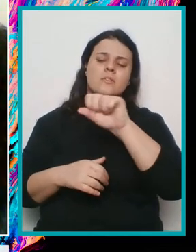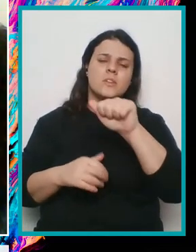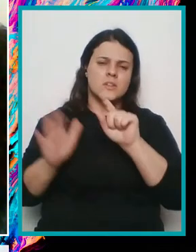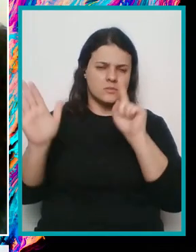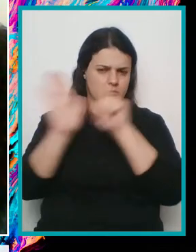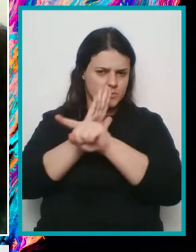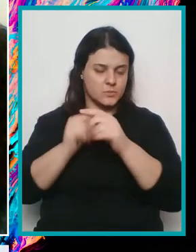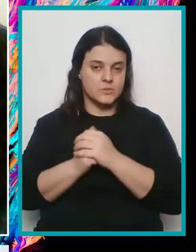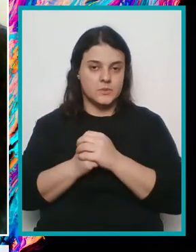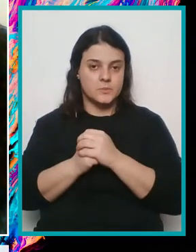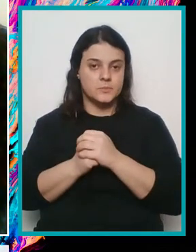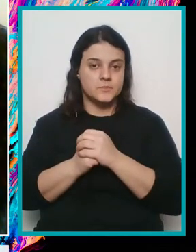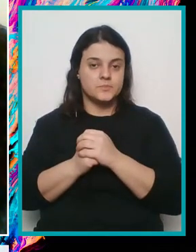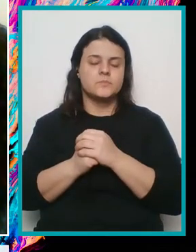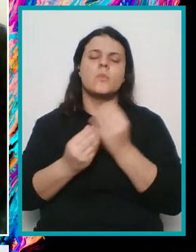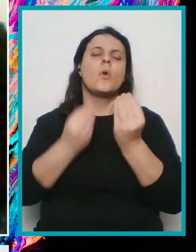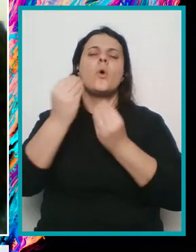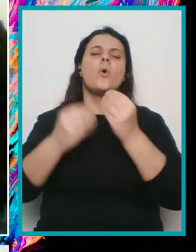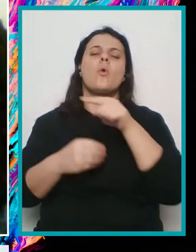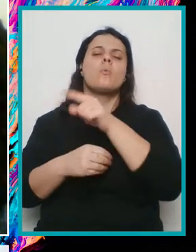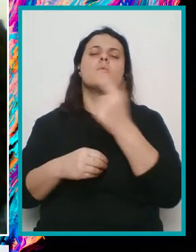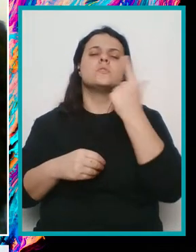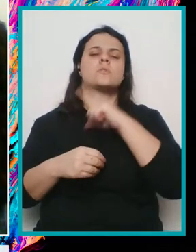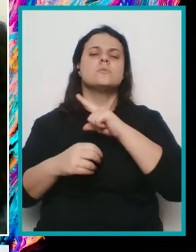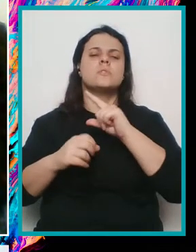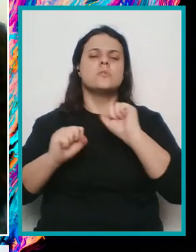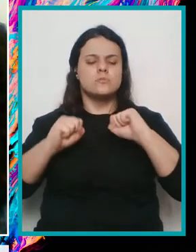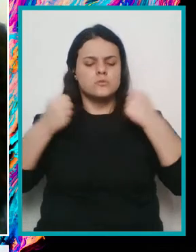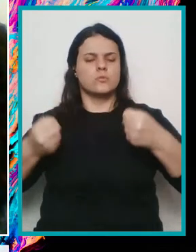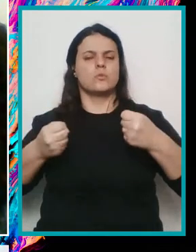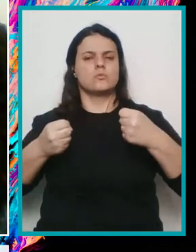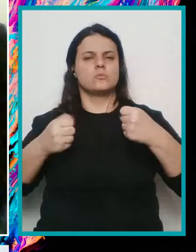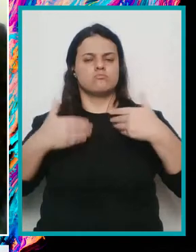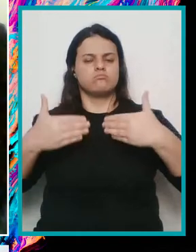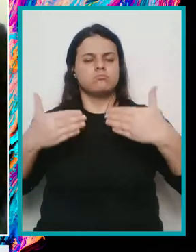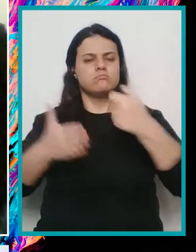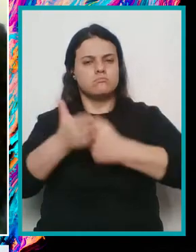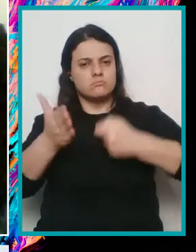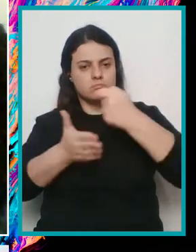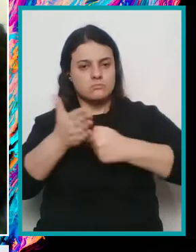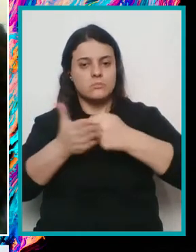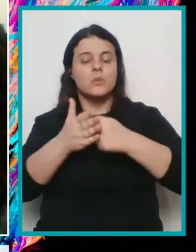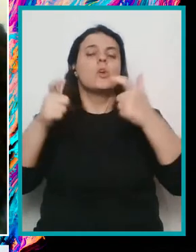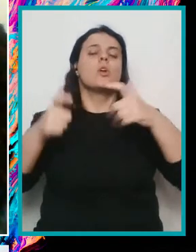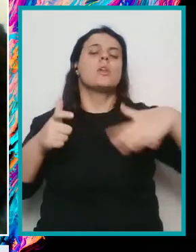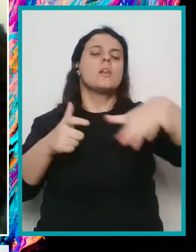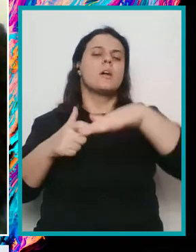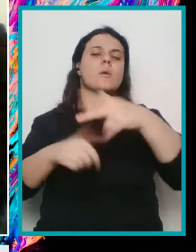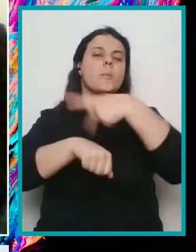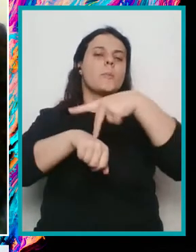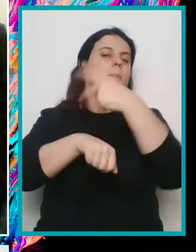norteadora. Como você construiu sua militância climática e como é o cenário na República de Uganda?